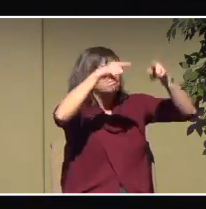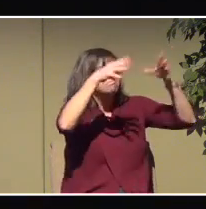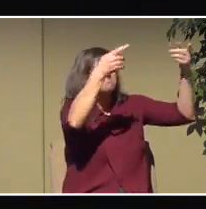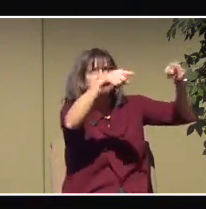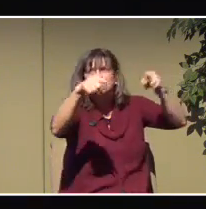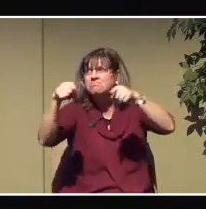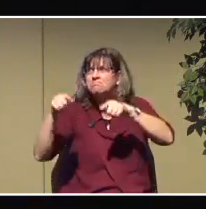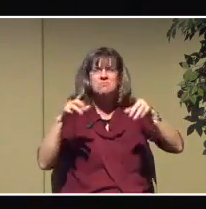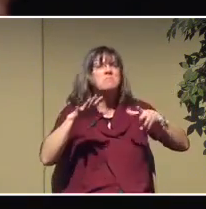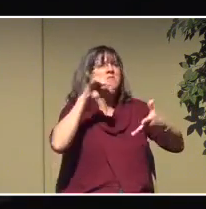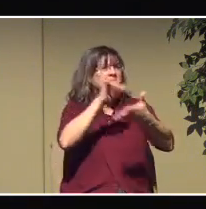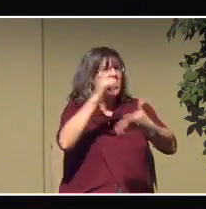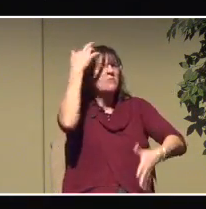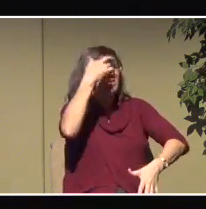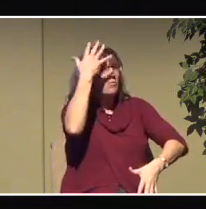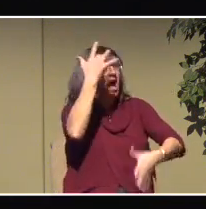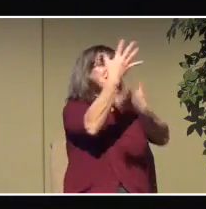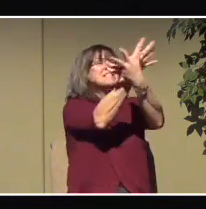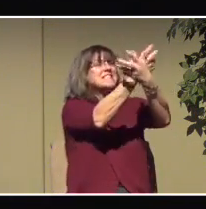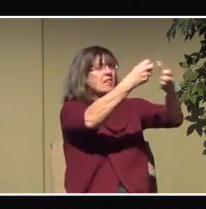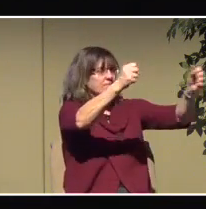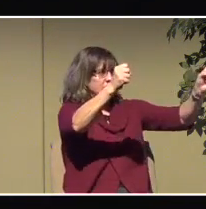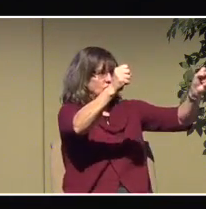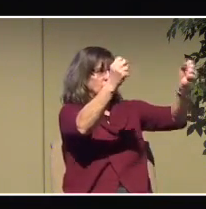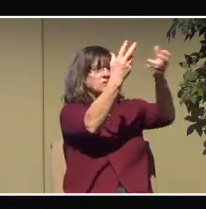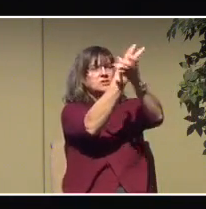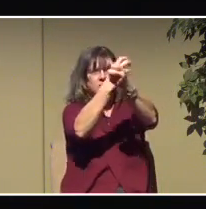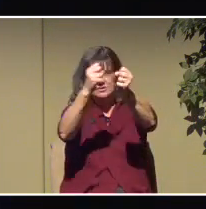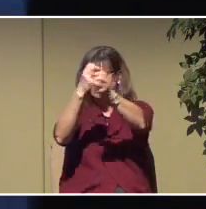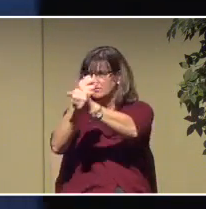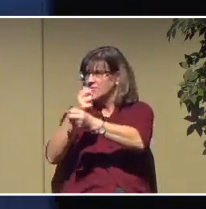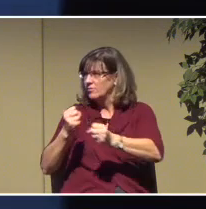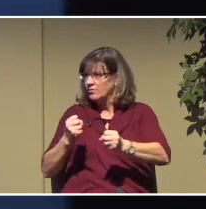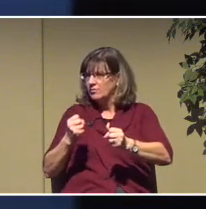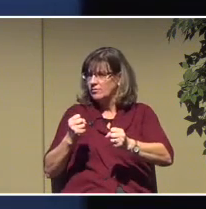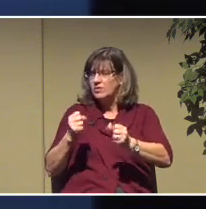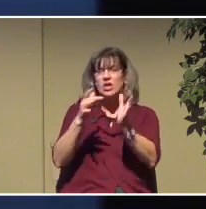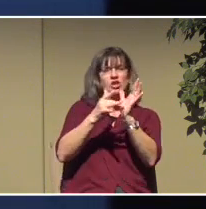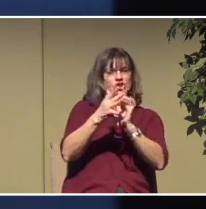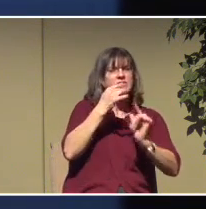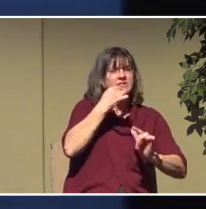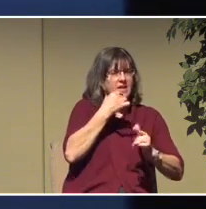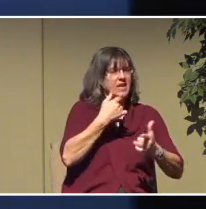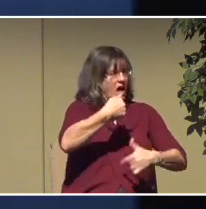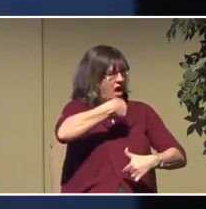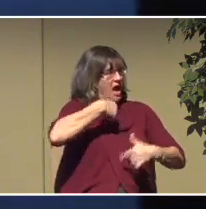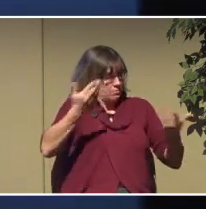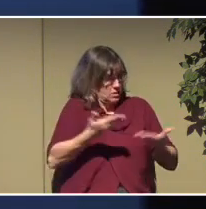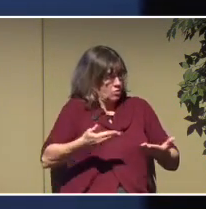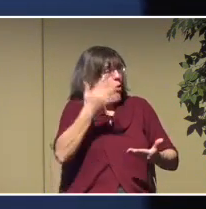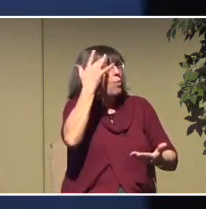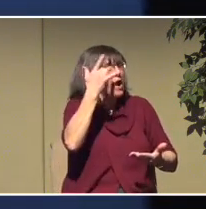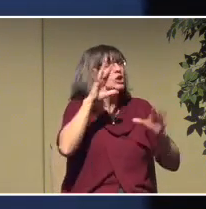I do what I see the Father doing. I'm here to do my Father's work.